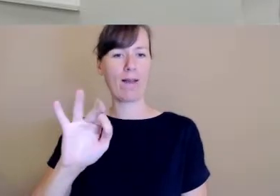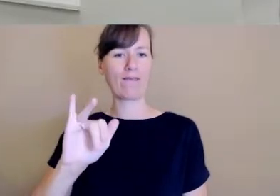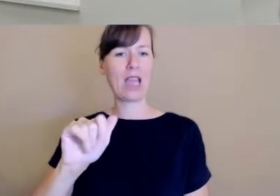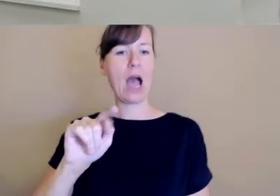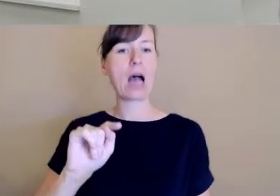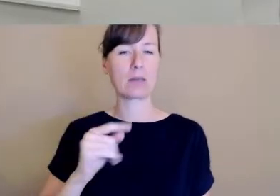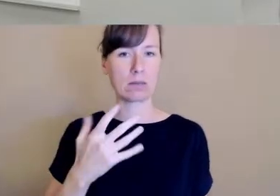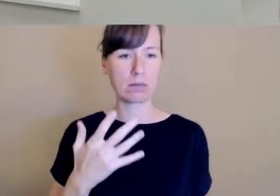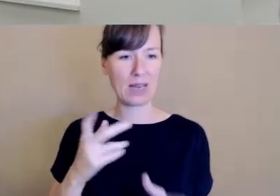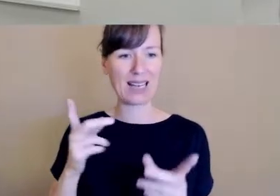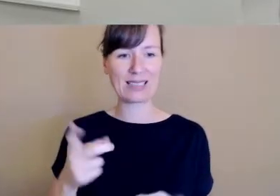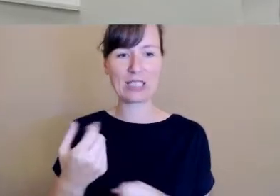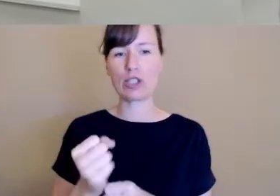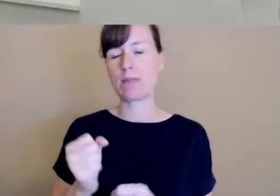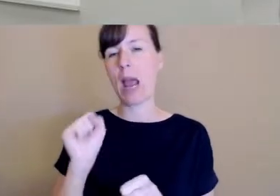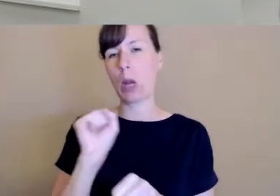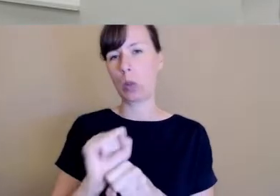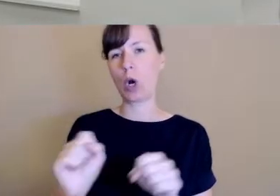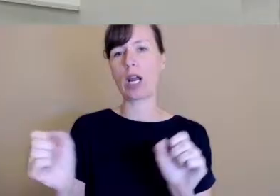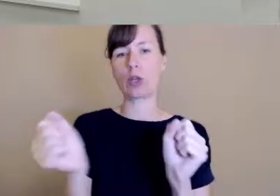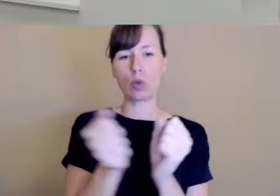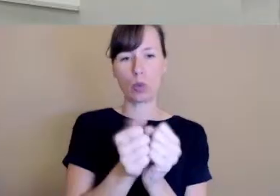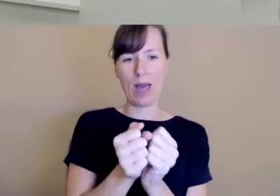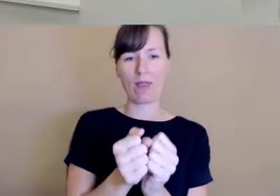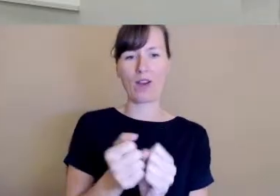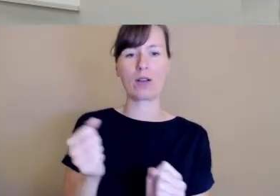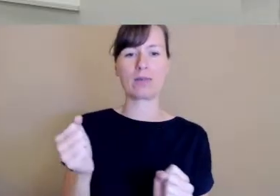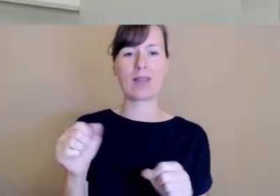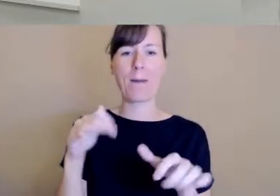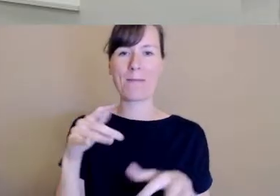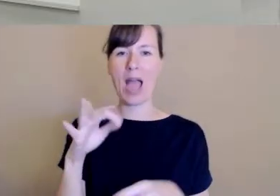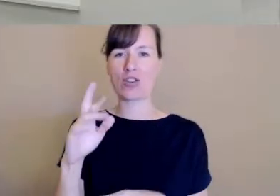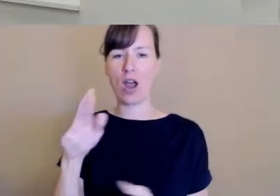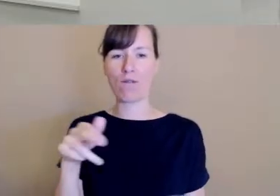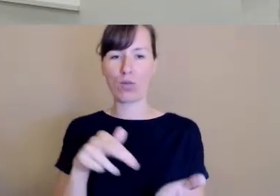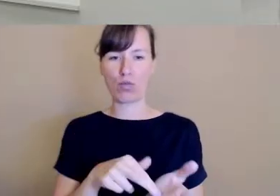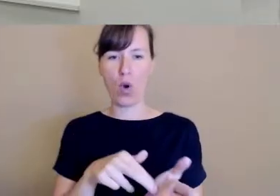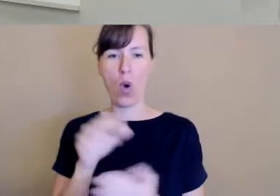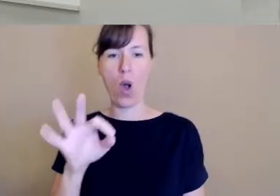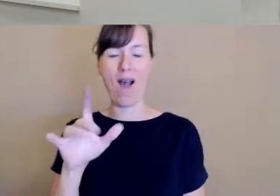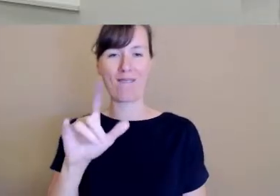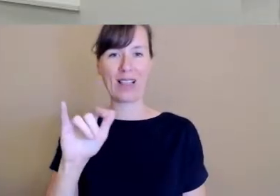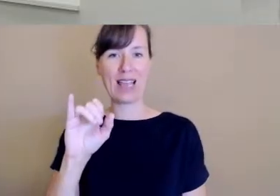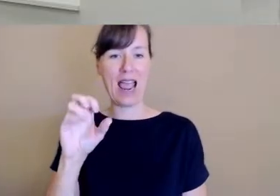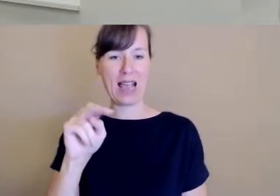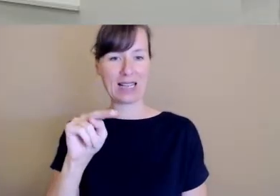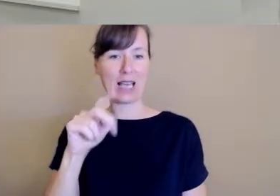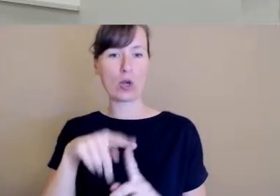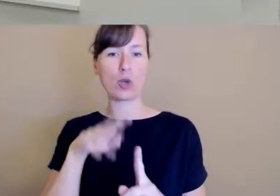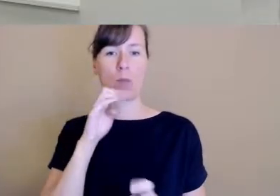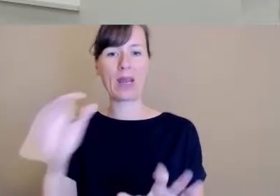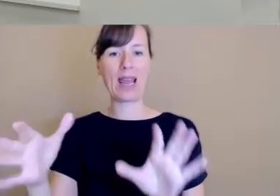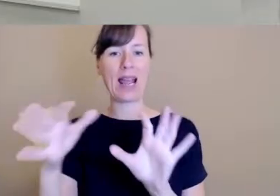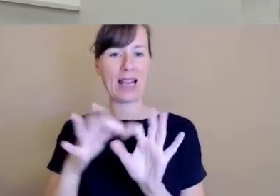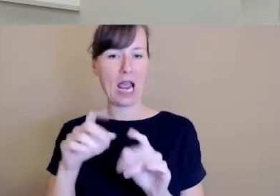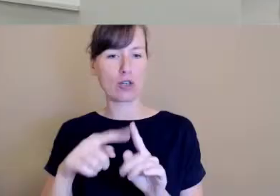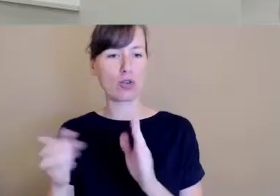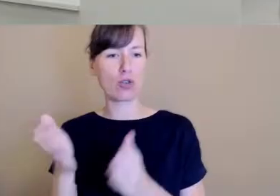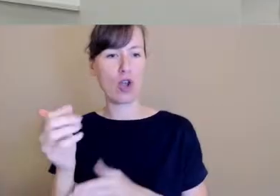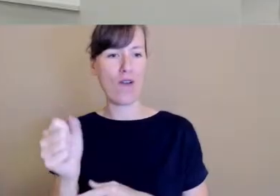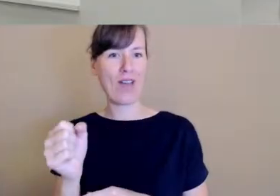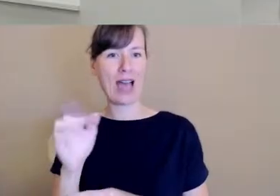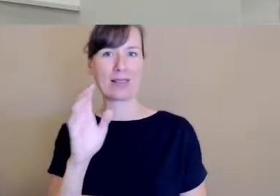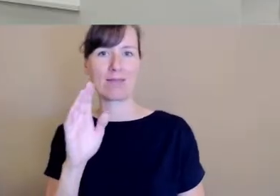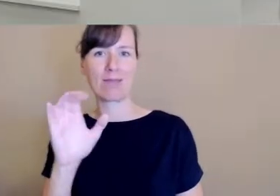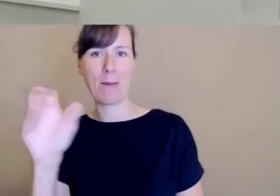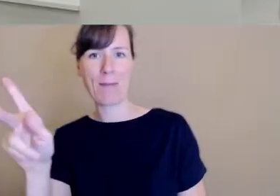be engaged and to serve as that conduit back and forth. And then also that decisions are made